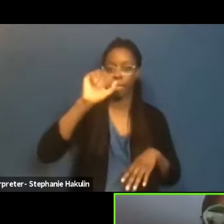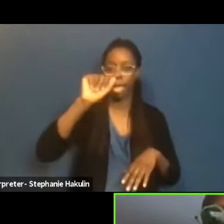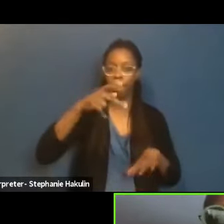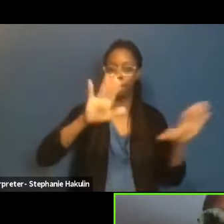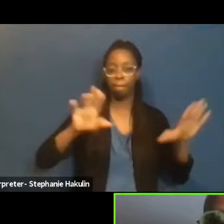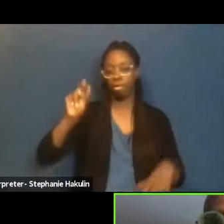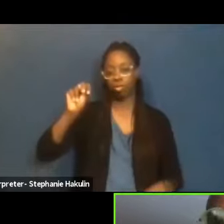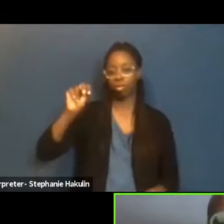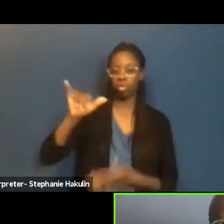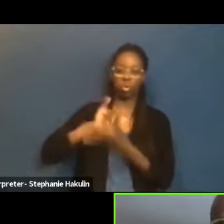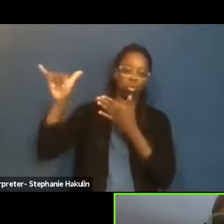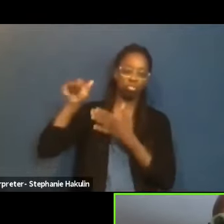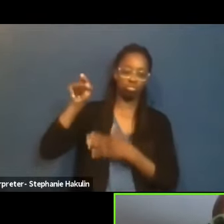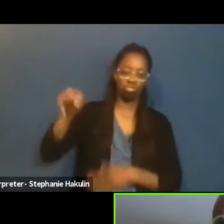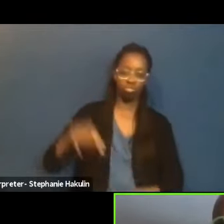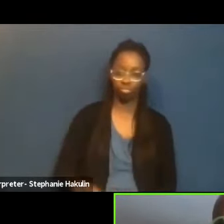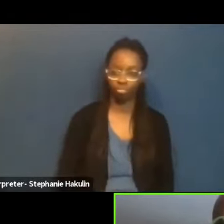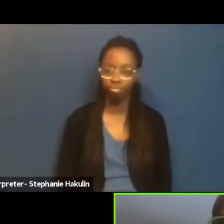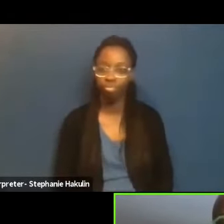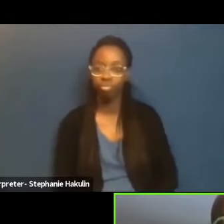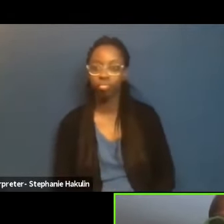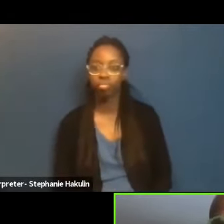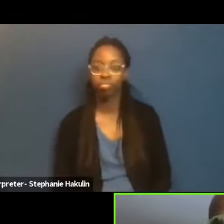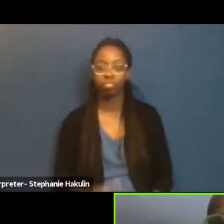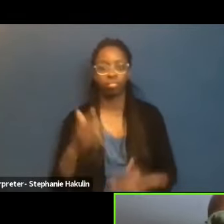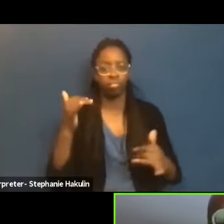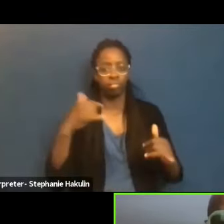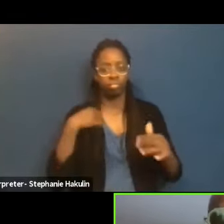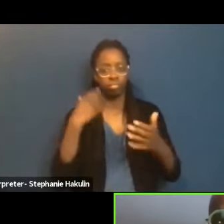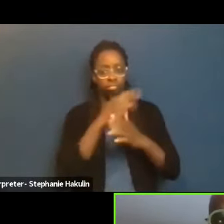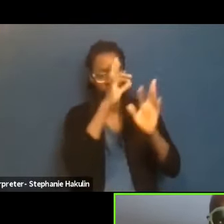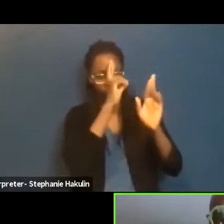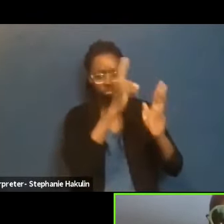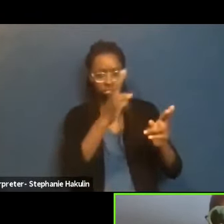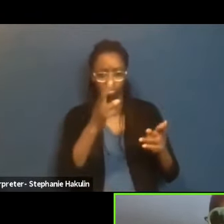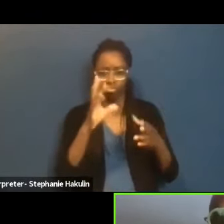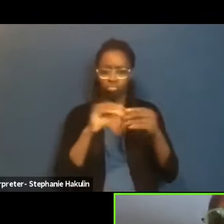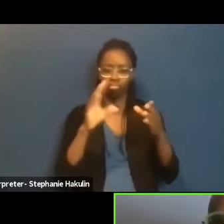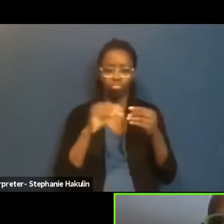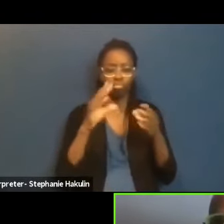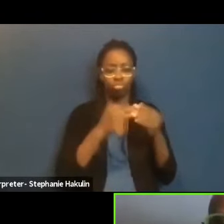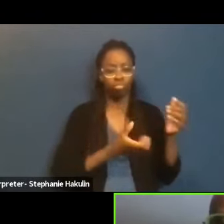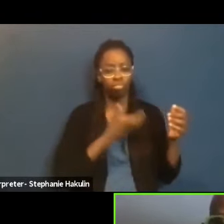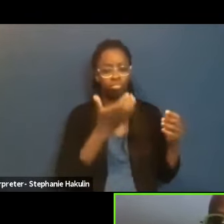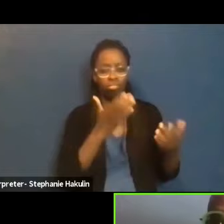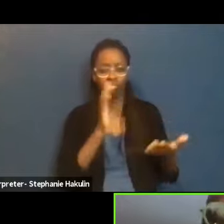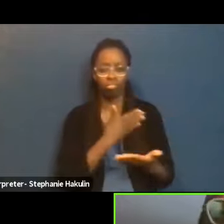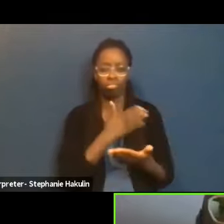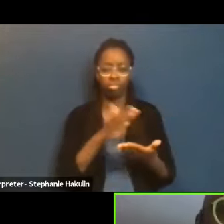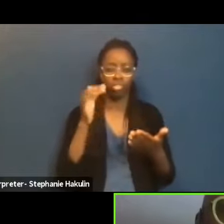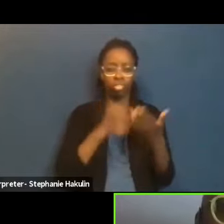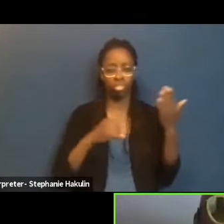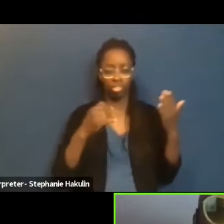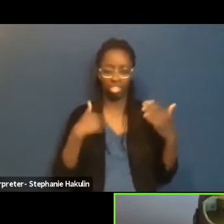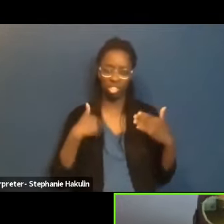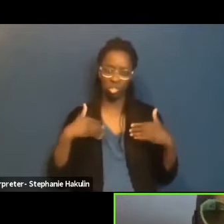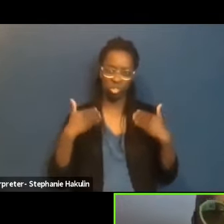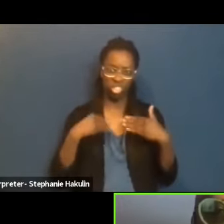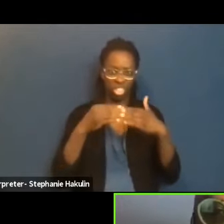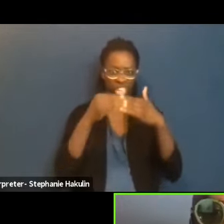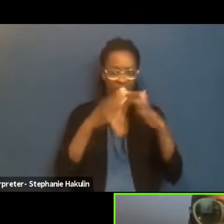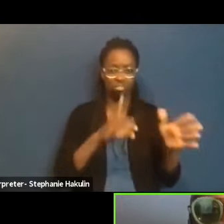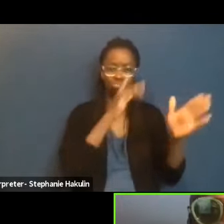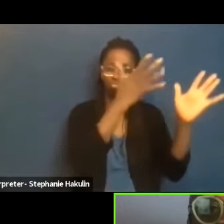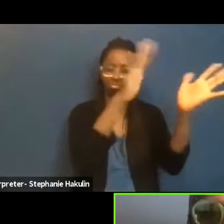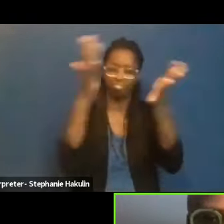of exemplary word and profound youth leadership. Congratulations to all. In order to make this